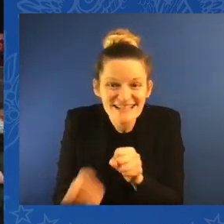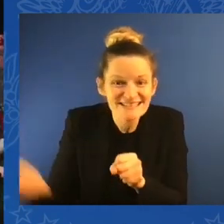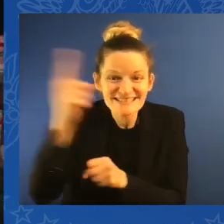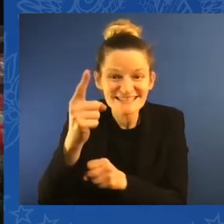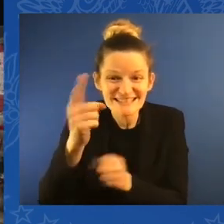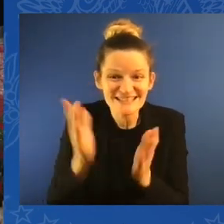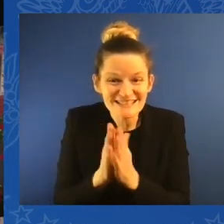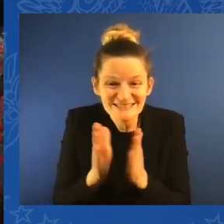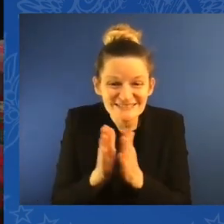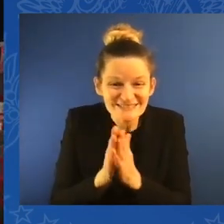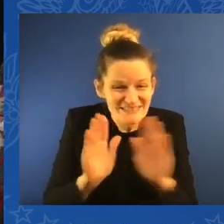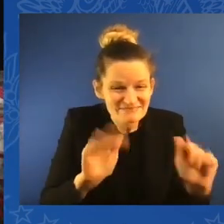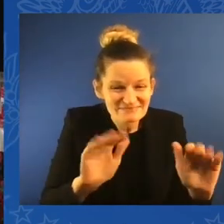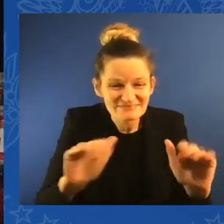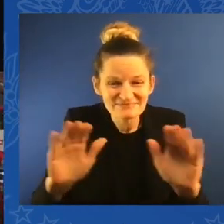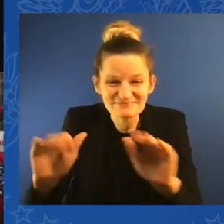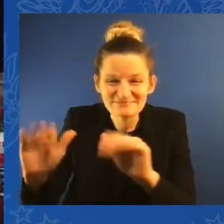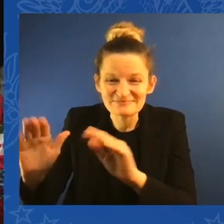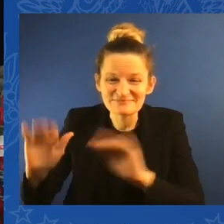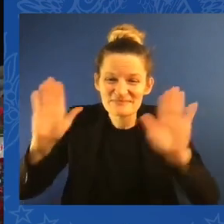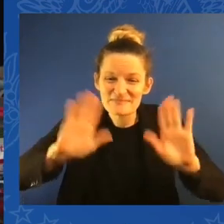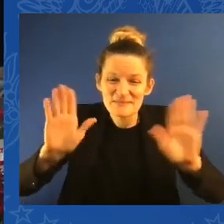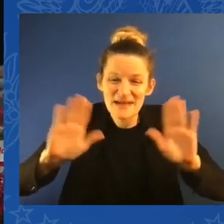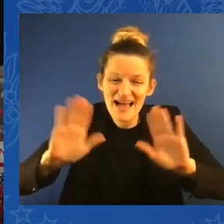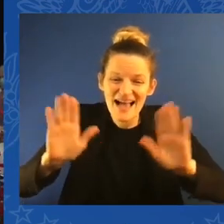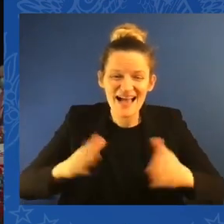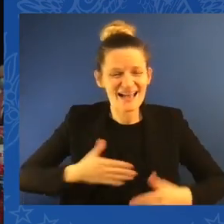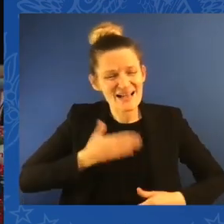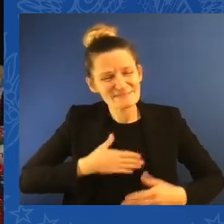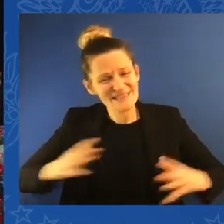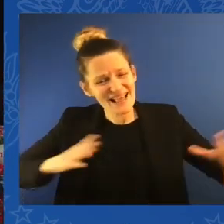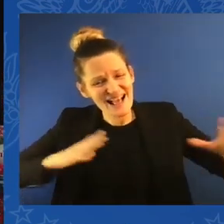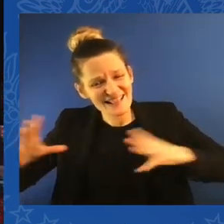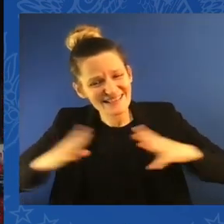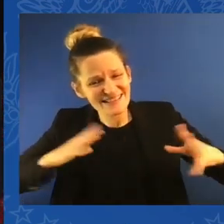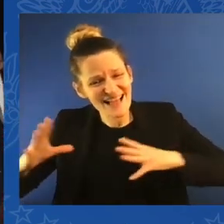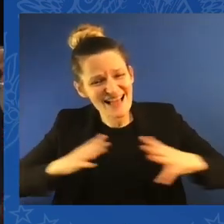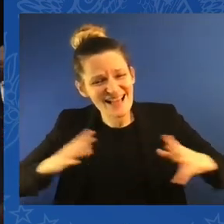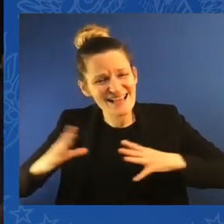you so much. Merry Christmas, everybody. Happy holidays. Thank you.